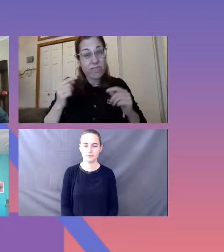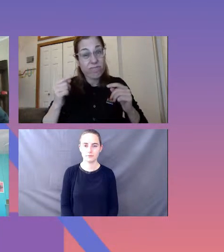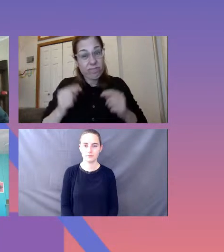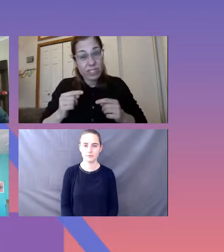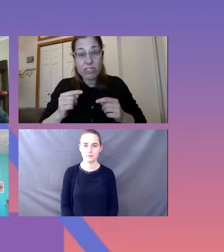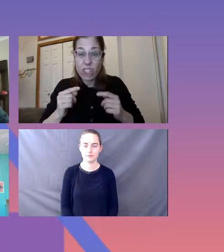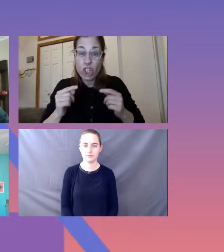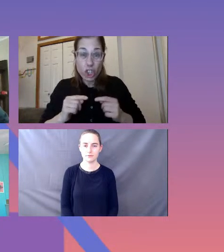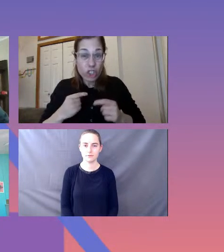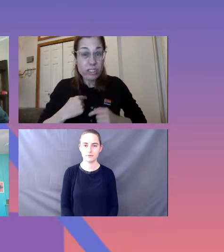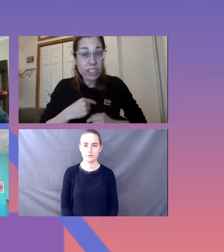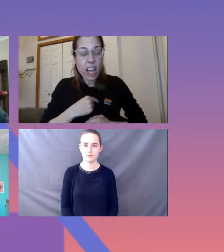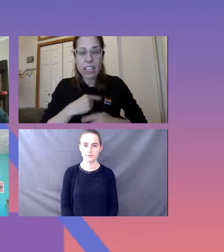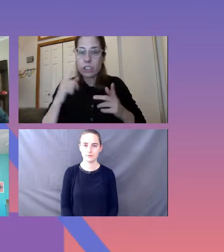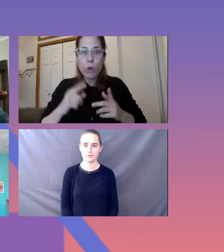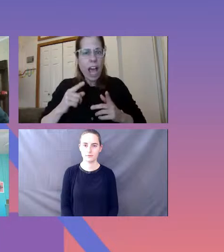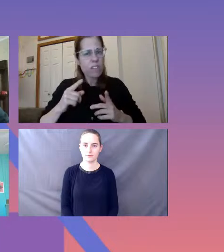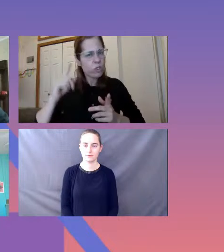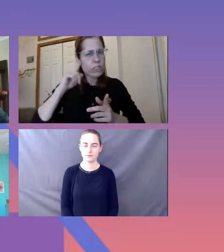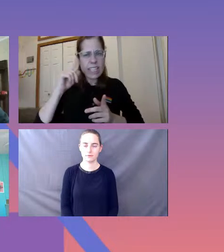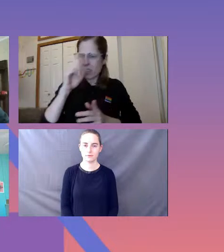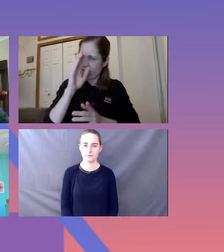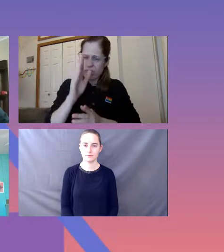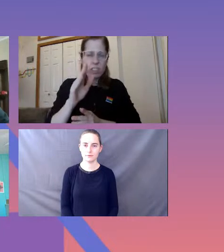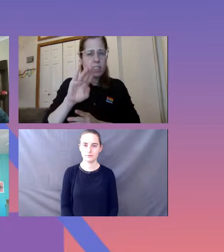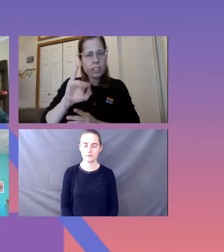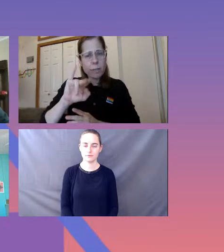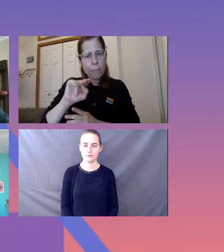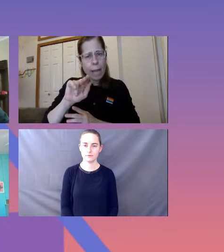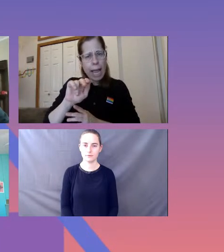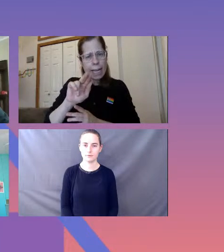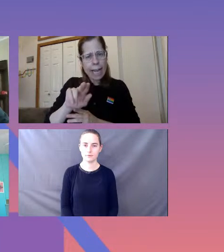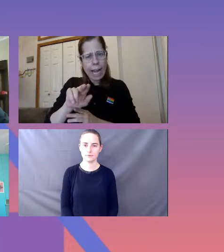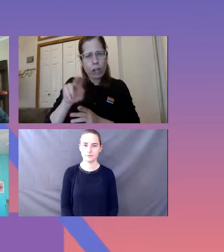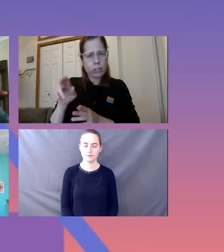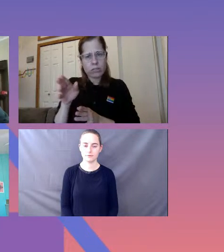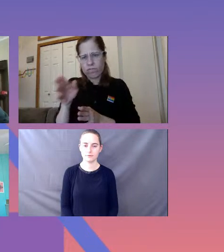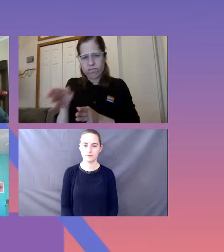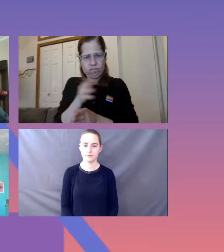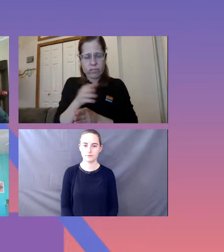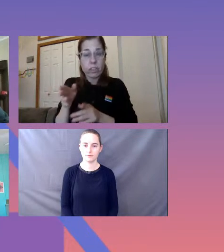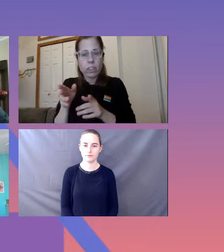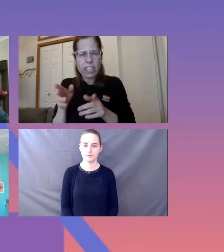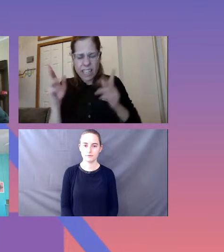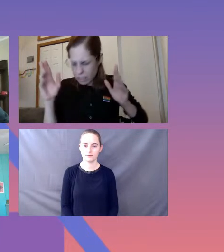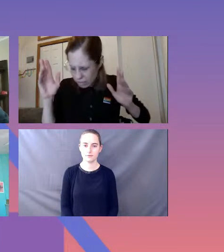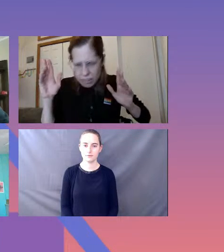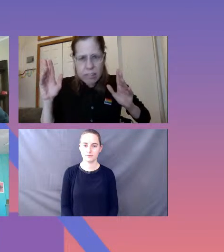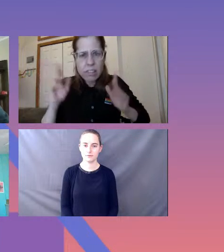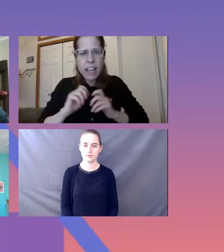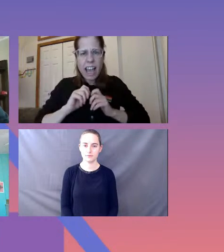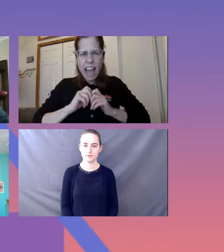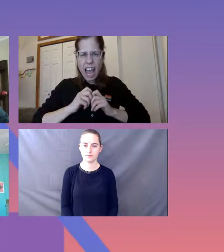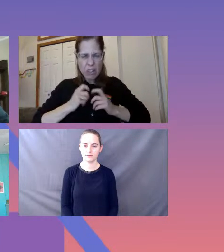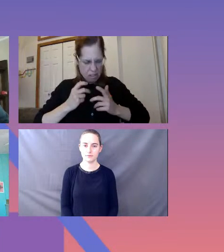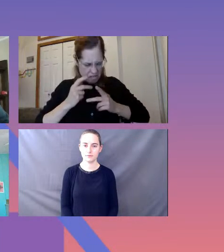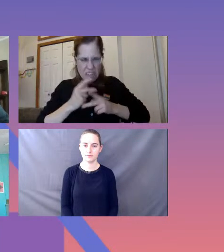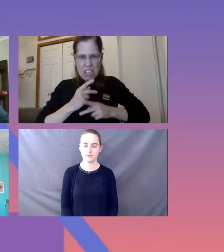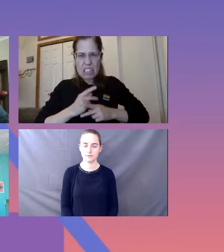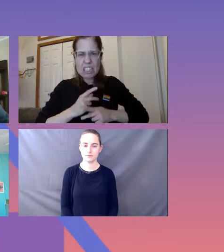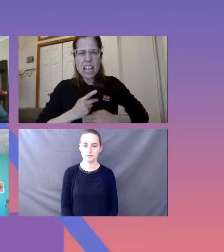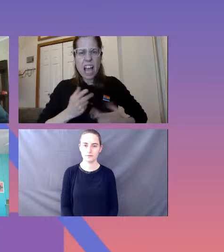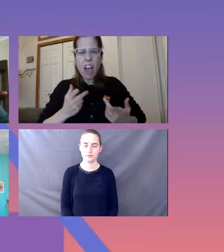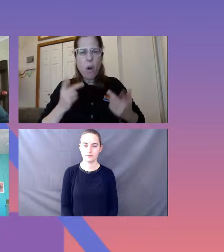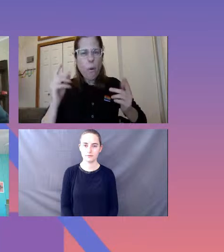anything outside of the binary, it's like, well, how do I navigate this? I haven't been taught to kind of navigate those